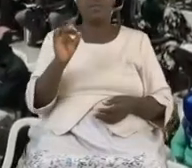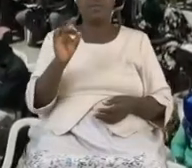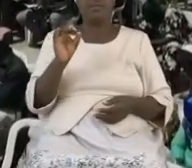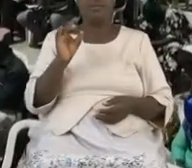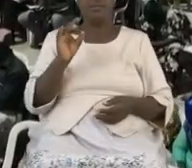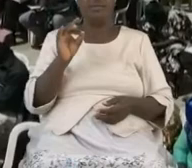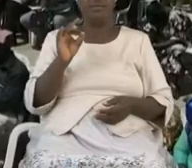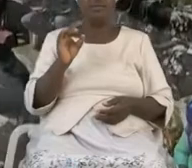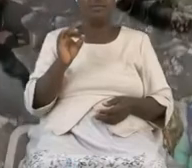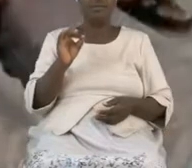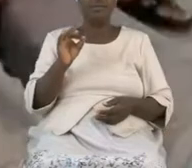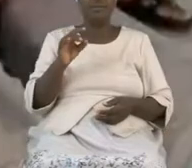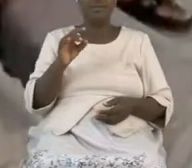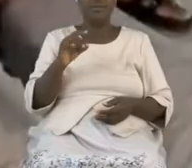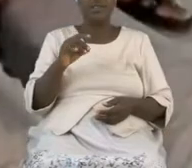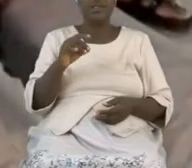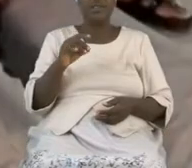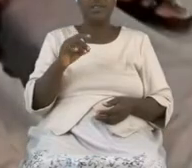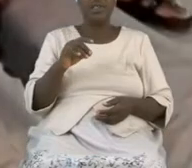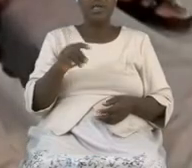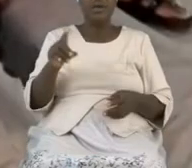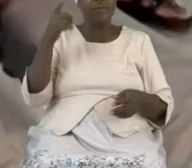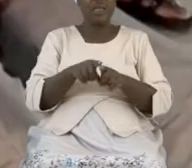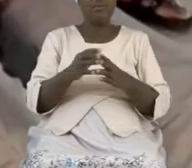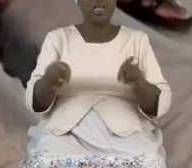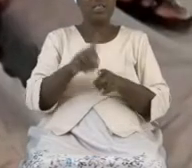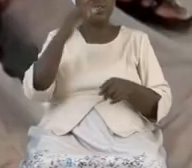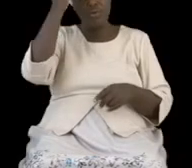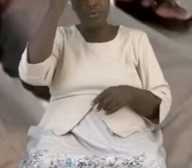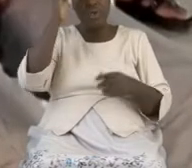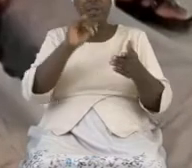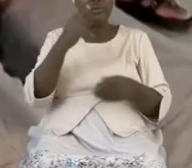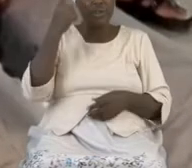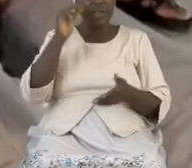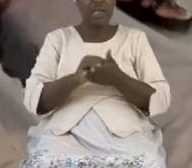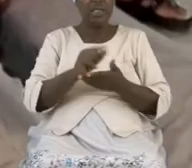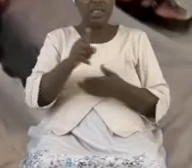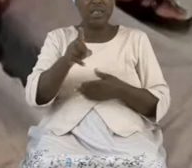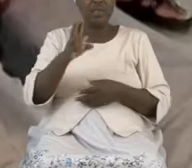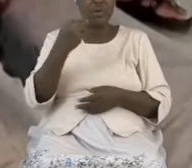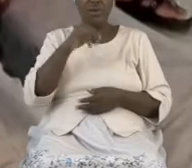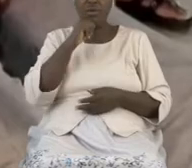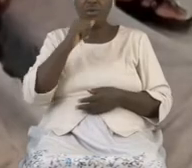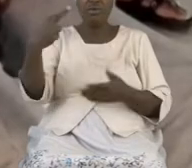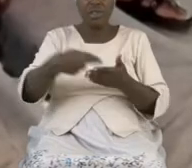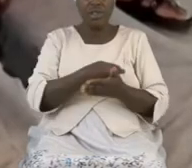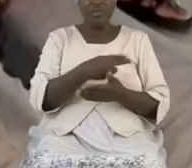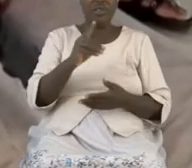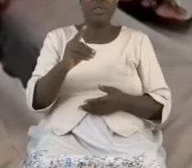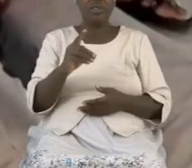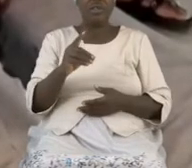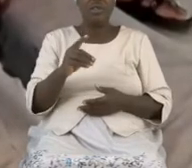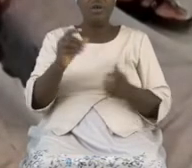for as much as he know that ye were not redeemed with corruptible things